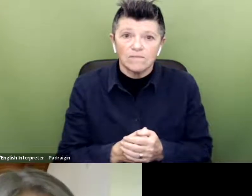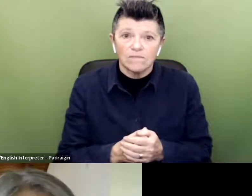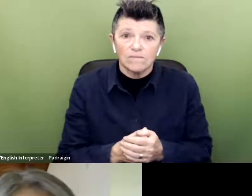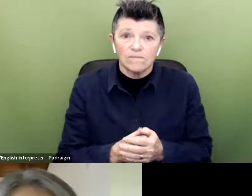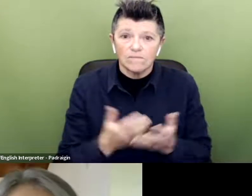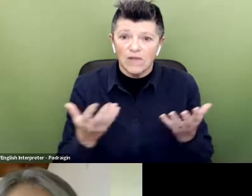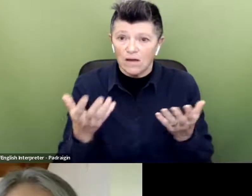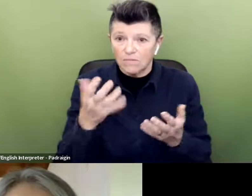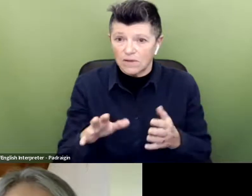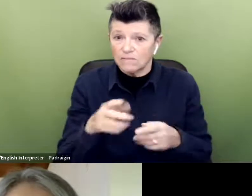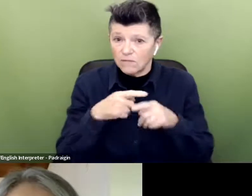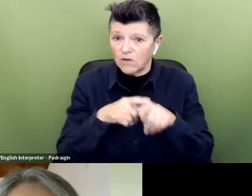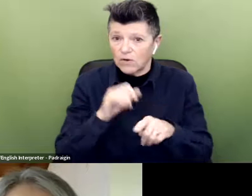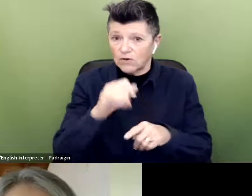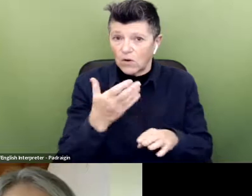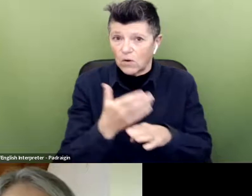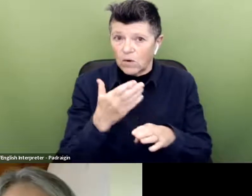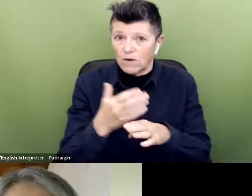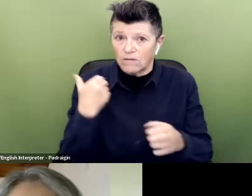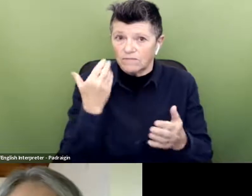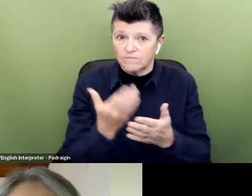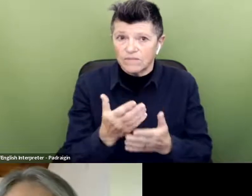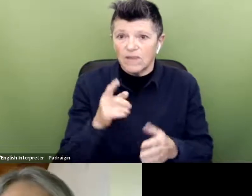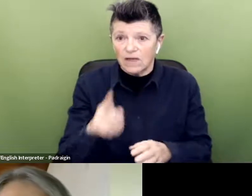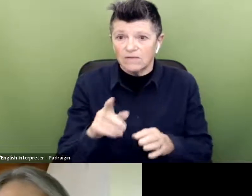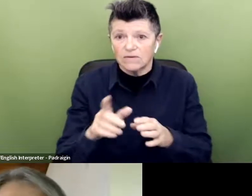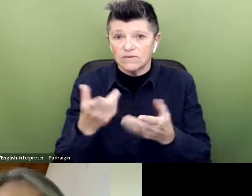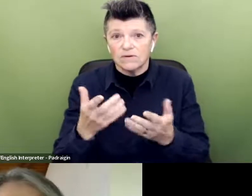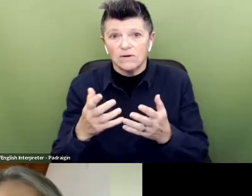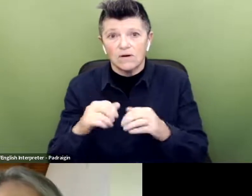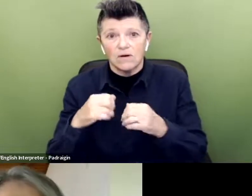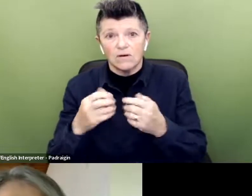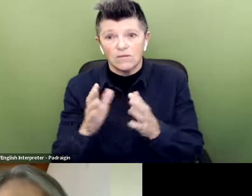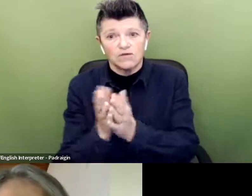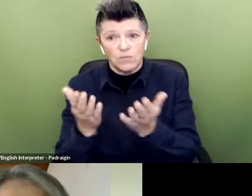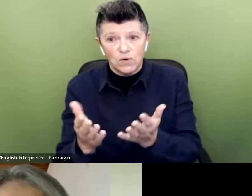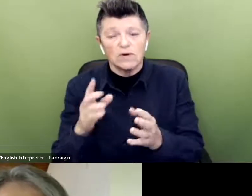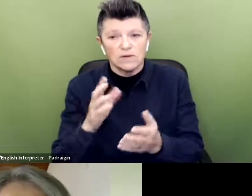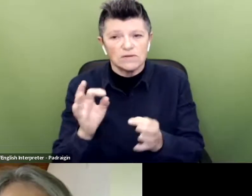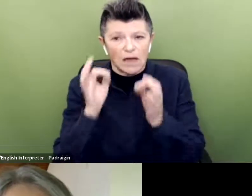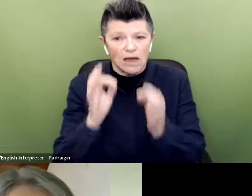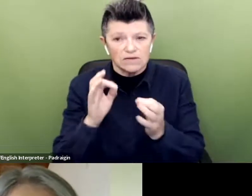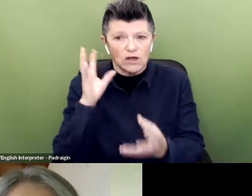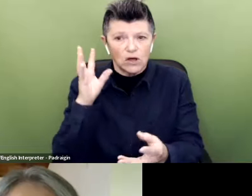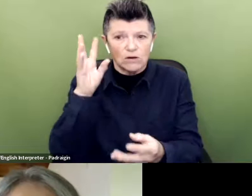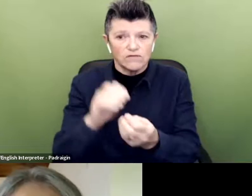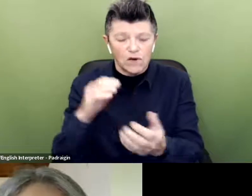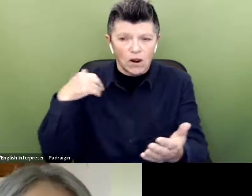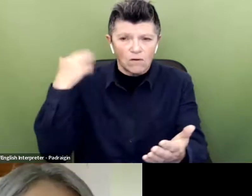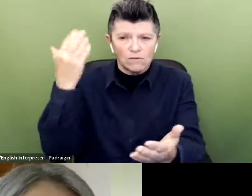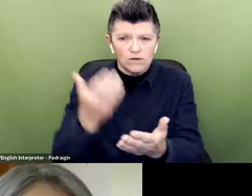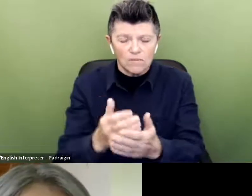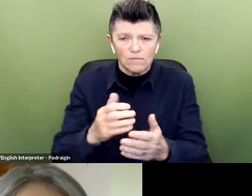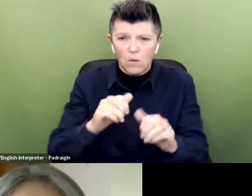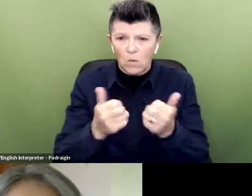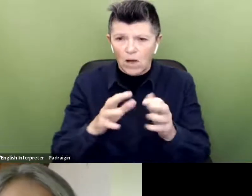for some time and see this book as an excellent conclusion of a long-term and well-grounded research. I have